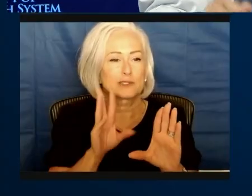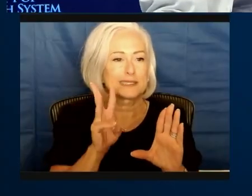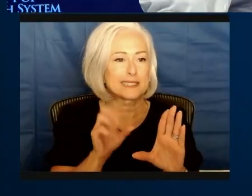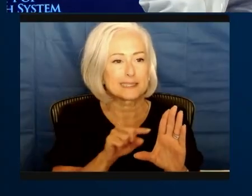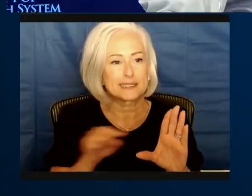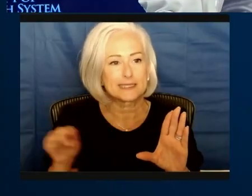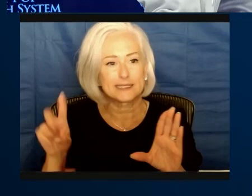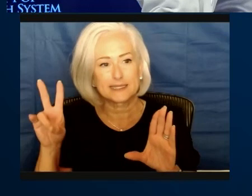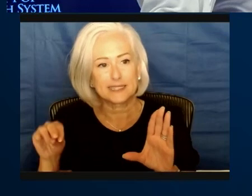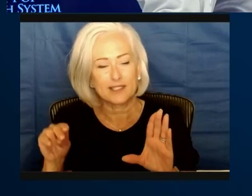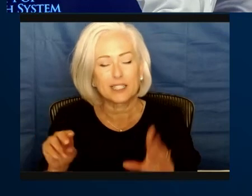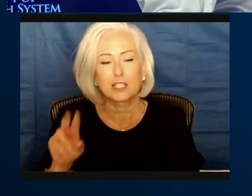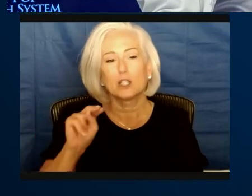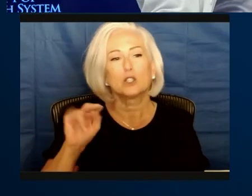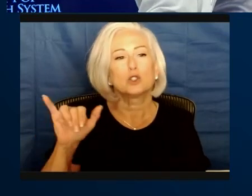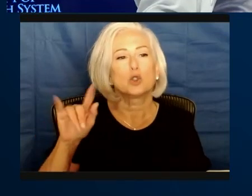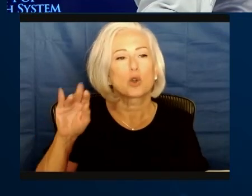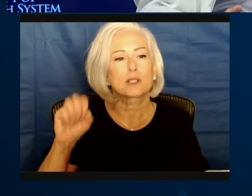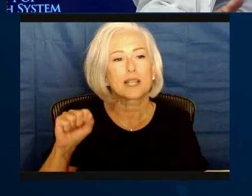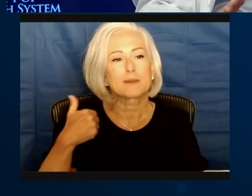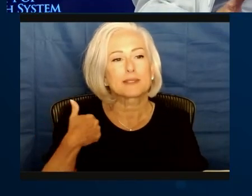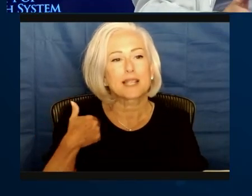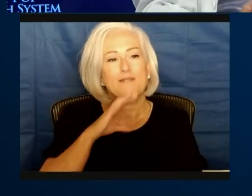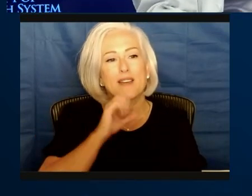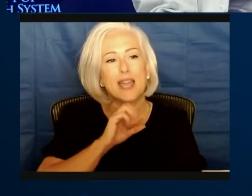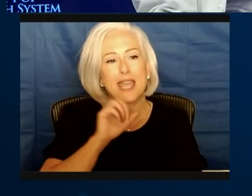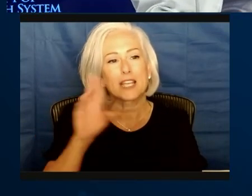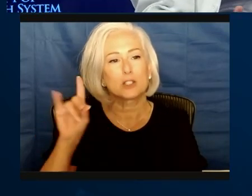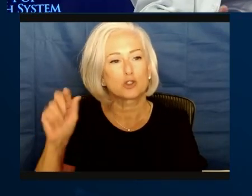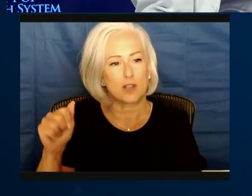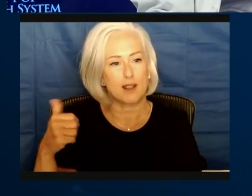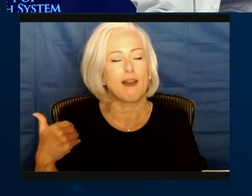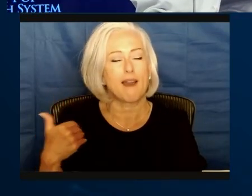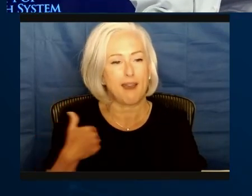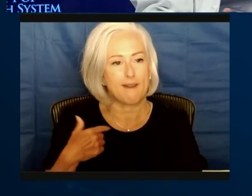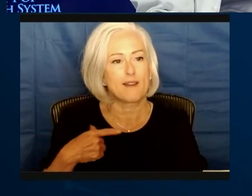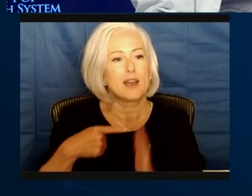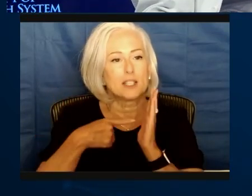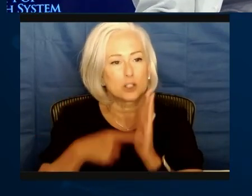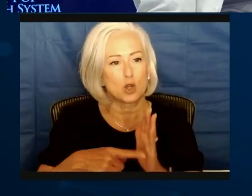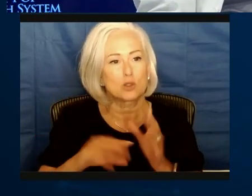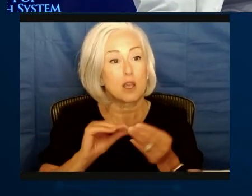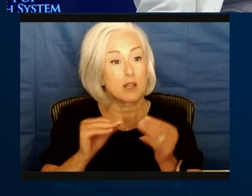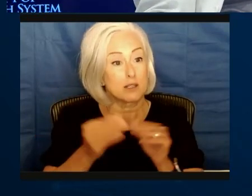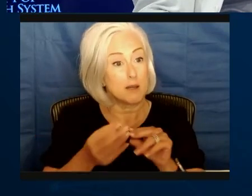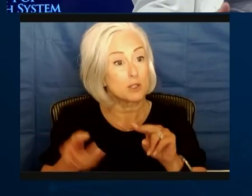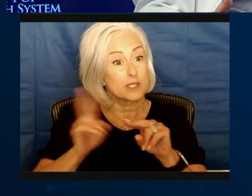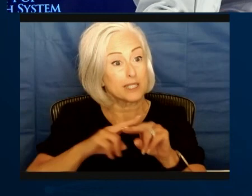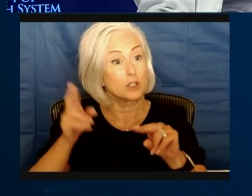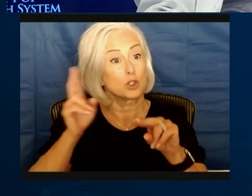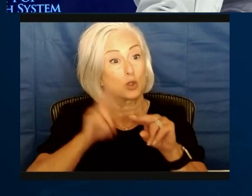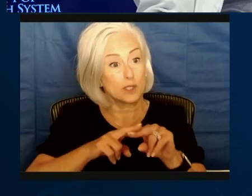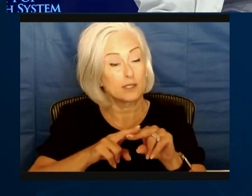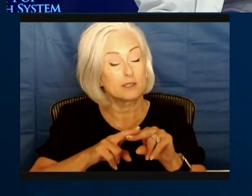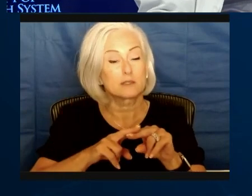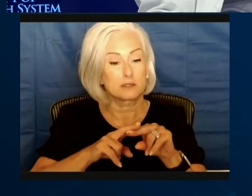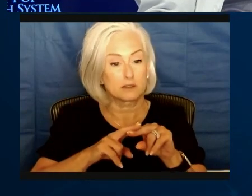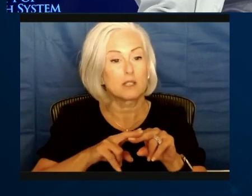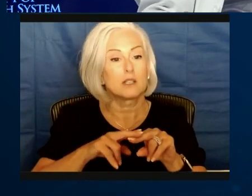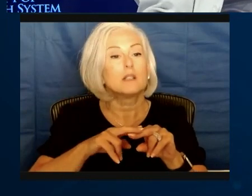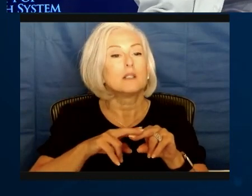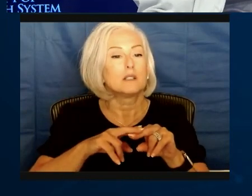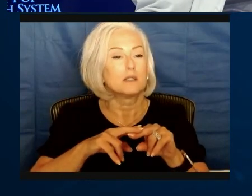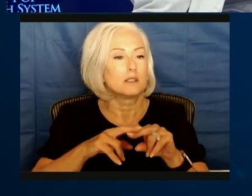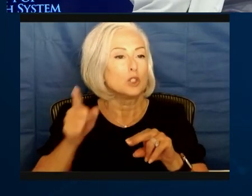age data in there, and what it demonstrates is that the numbers continue to go up as far as a percentage of the population. You're most at risk if